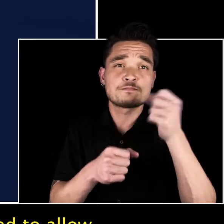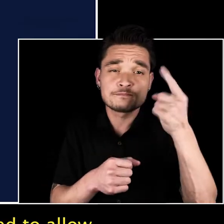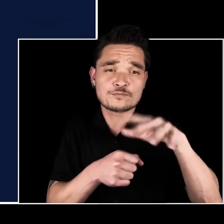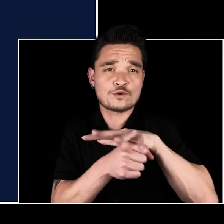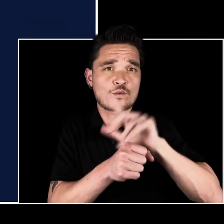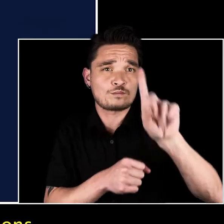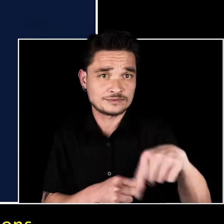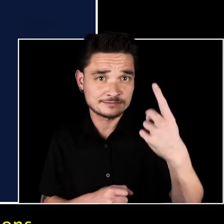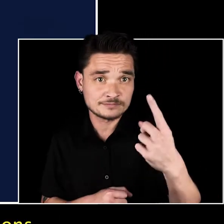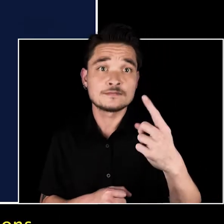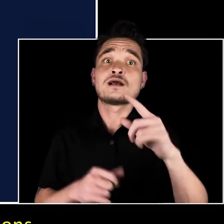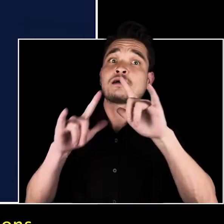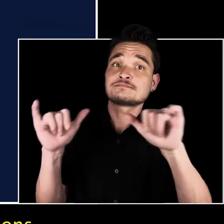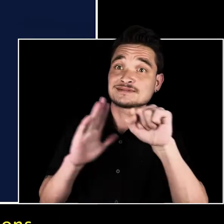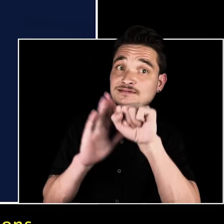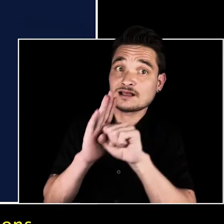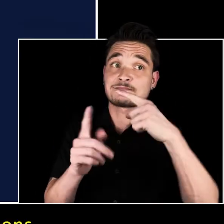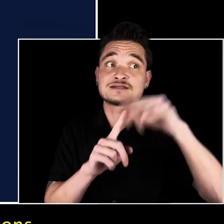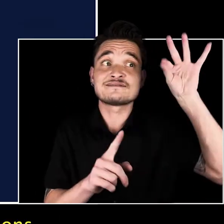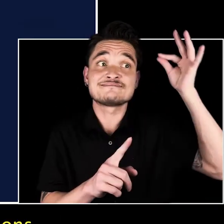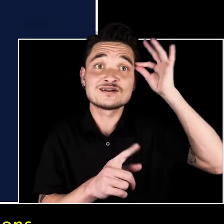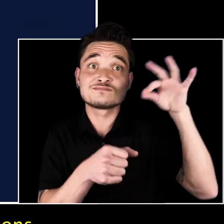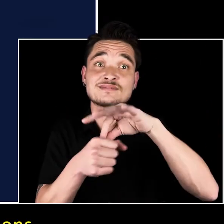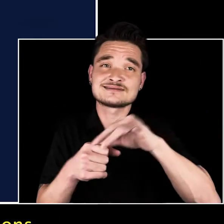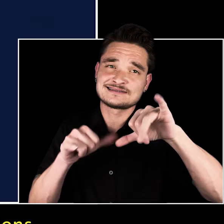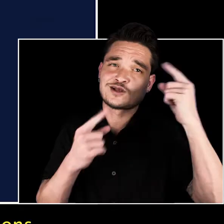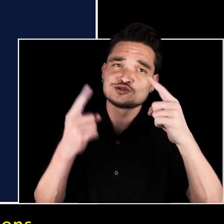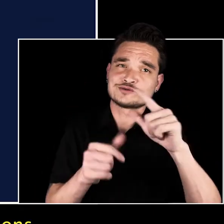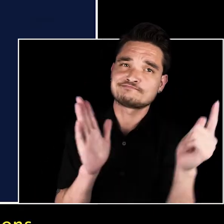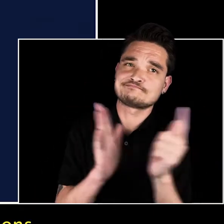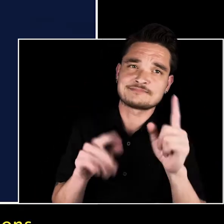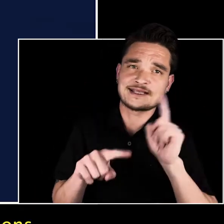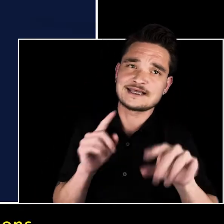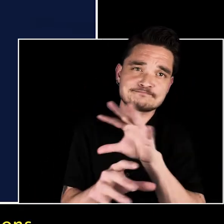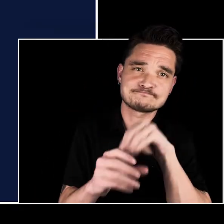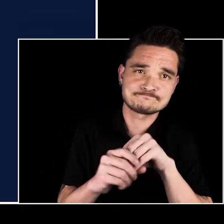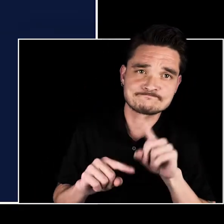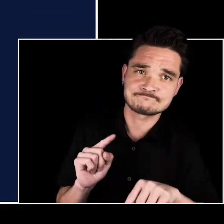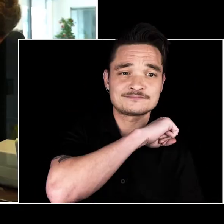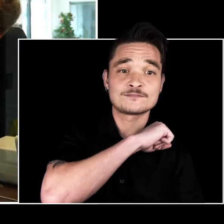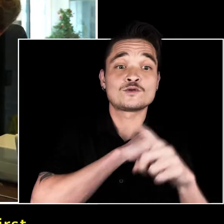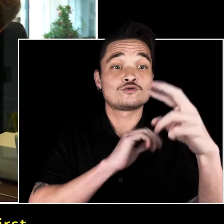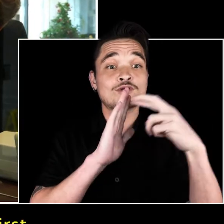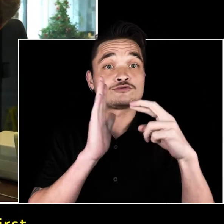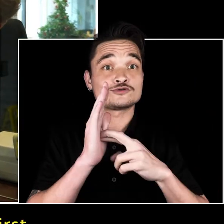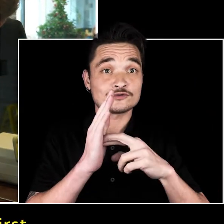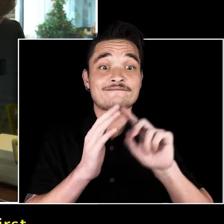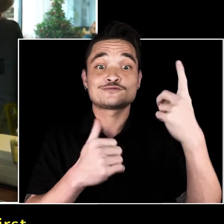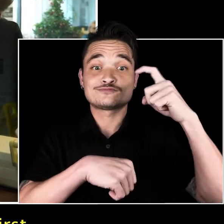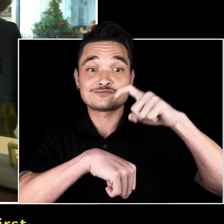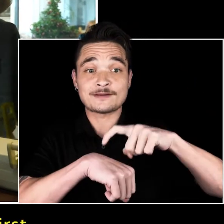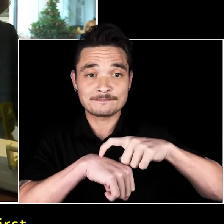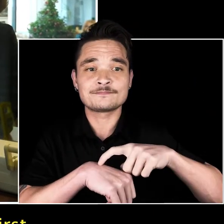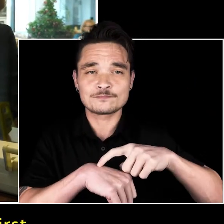elections only. Voting in statewide or federal elections is still prohibited for non-citizens. When you register